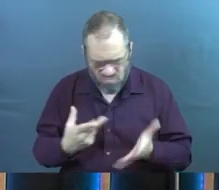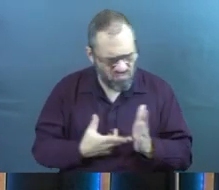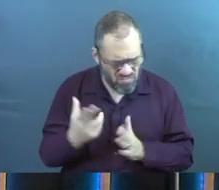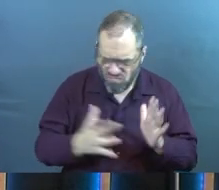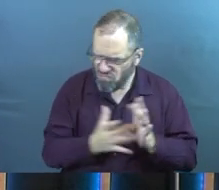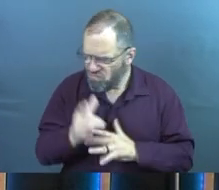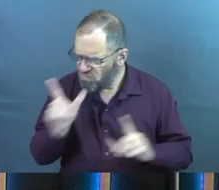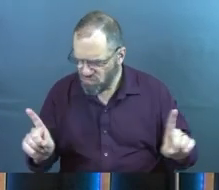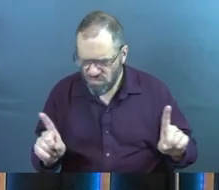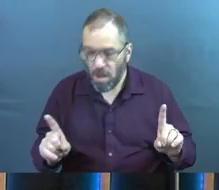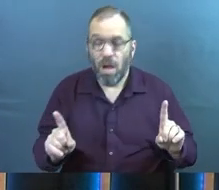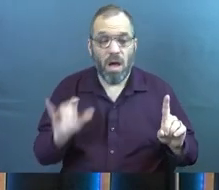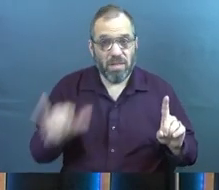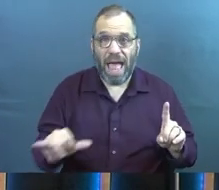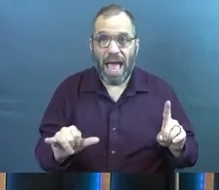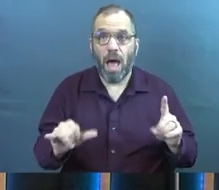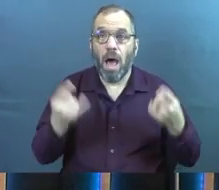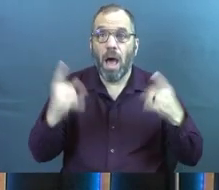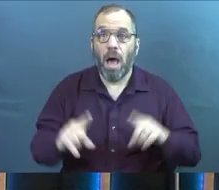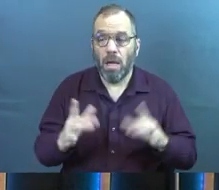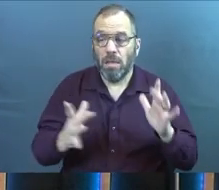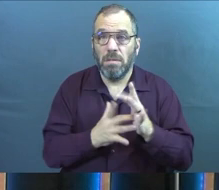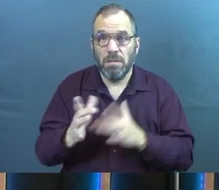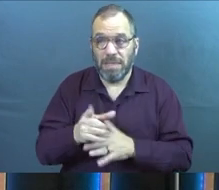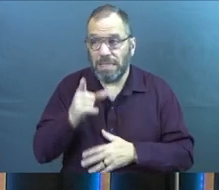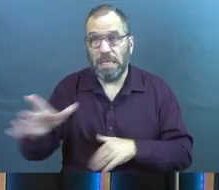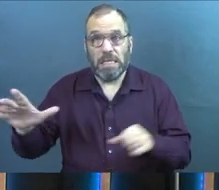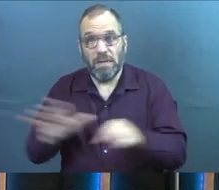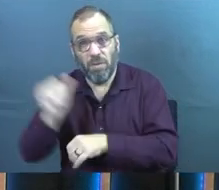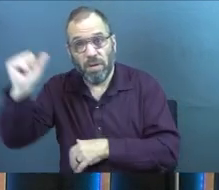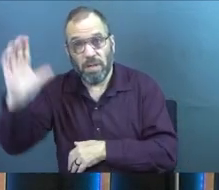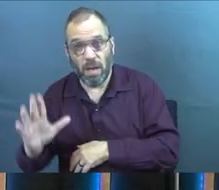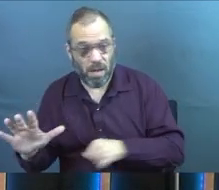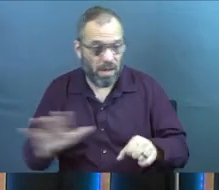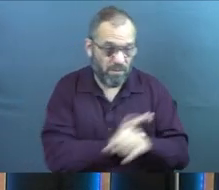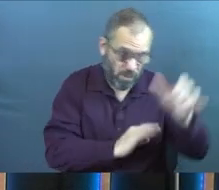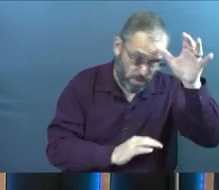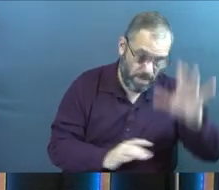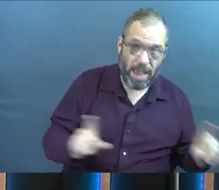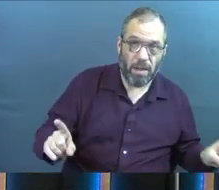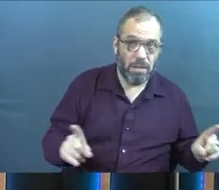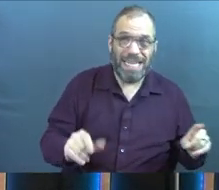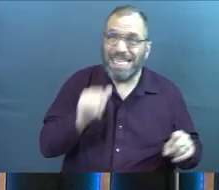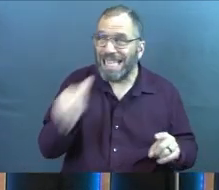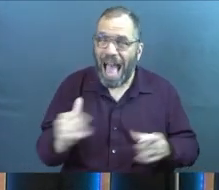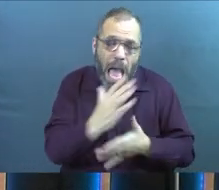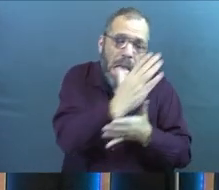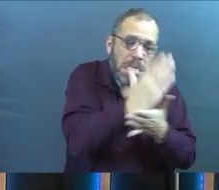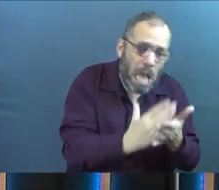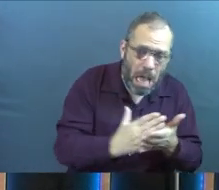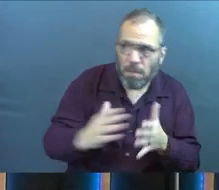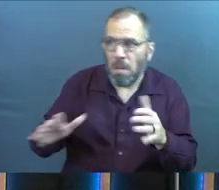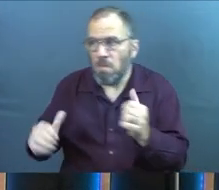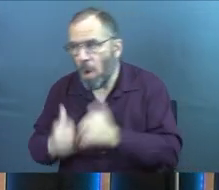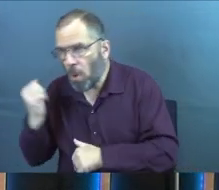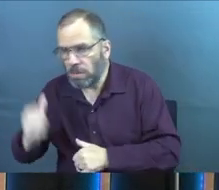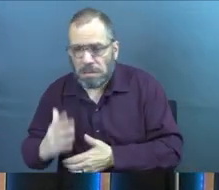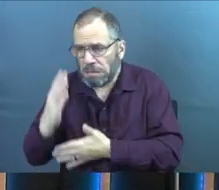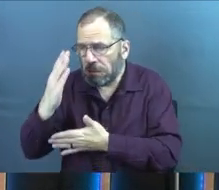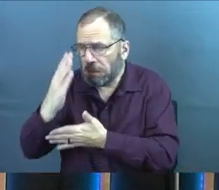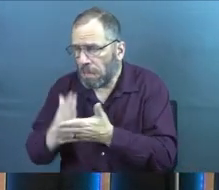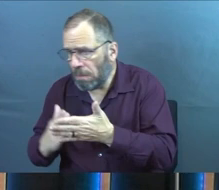of who Jesus is. And the place they came to is that Jesus Christ is fully God and fully man. He is not some of one and some of the other. He